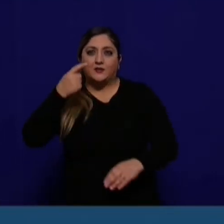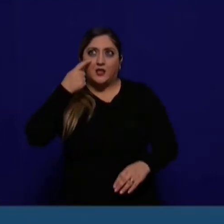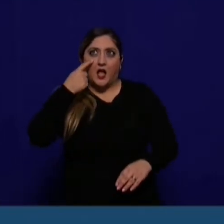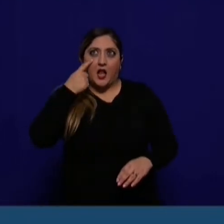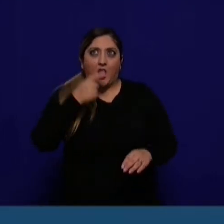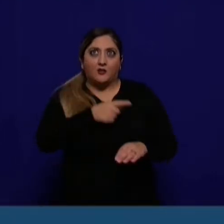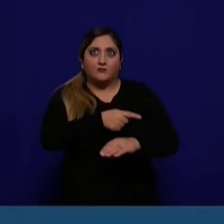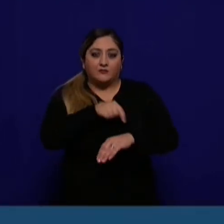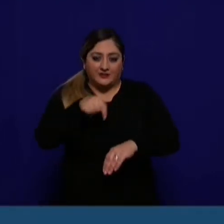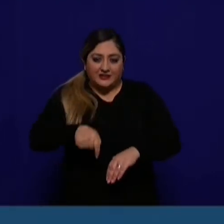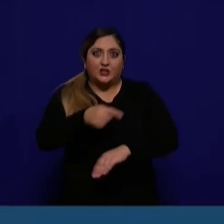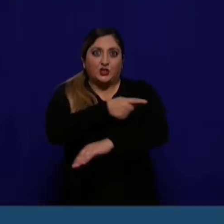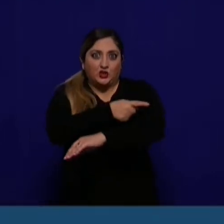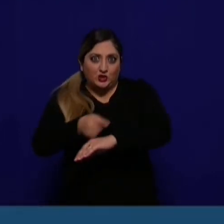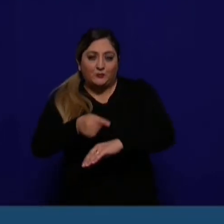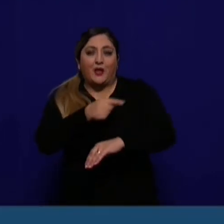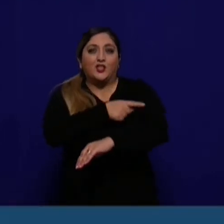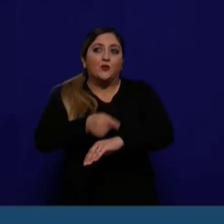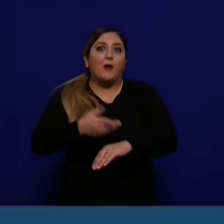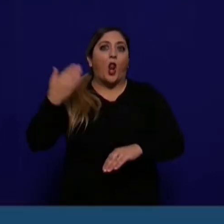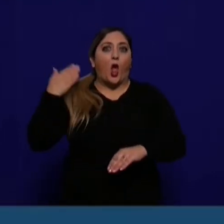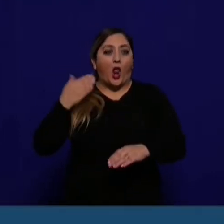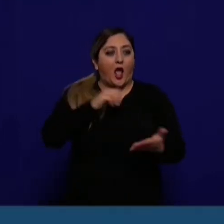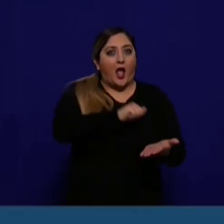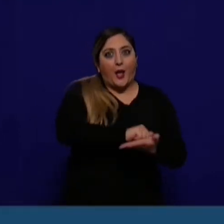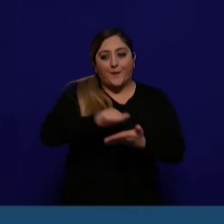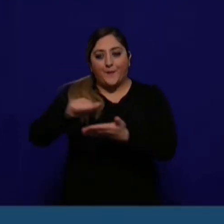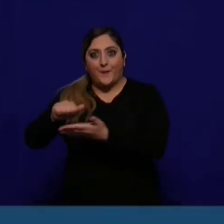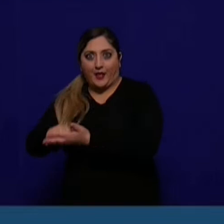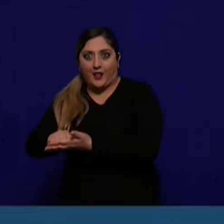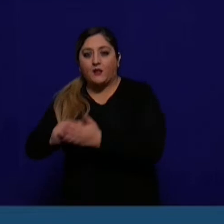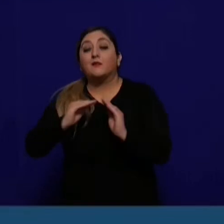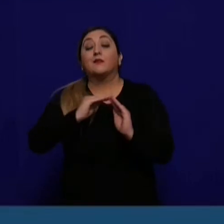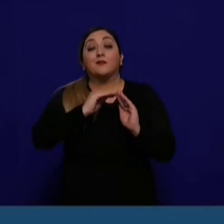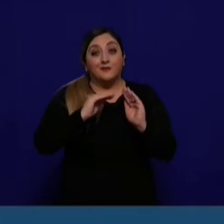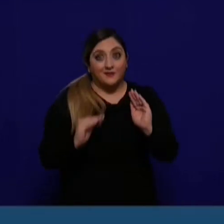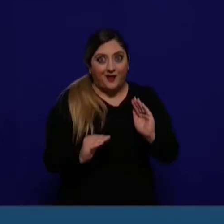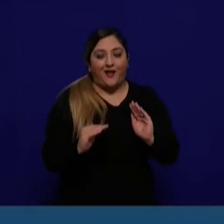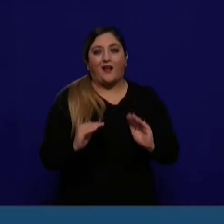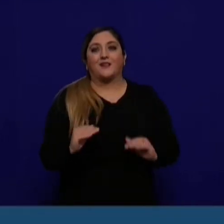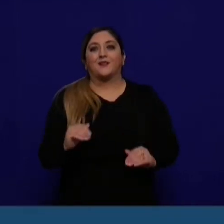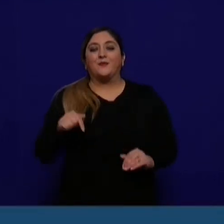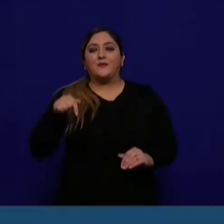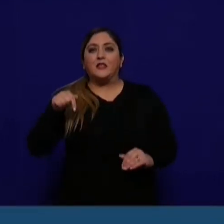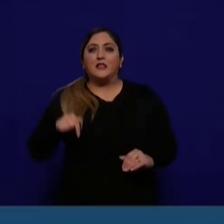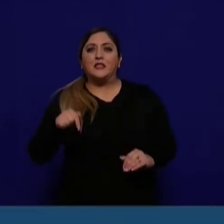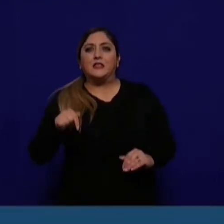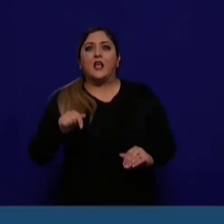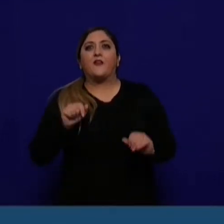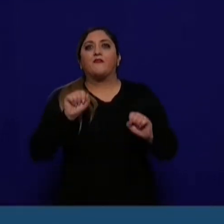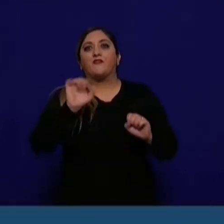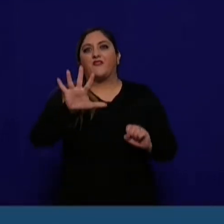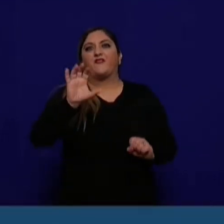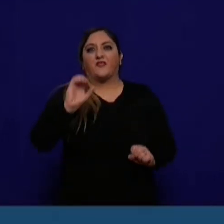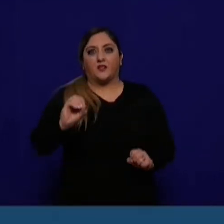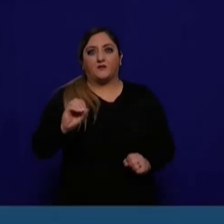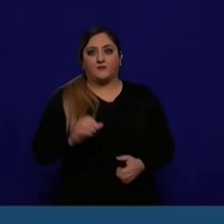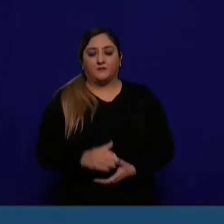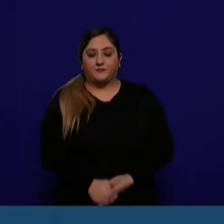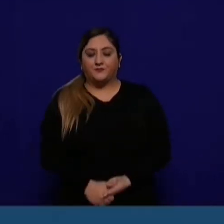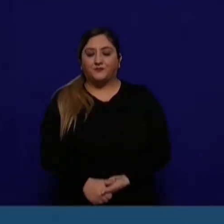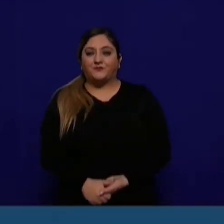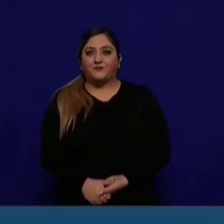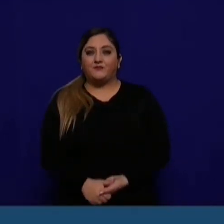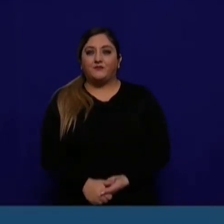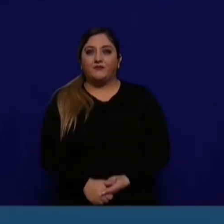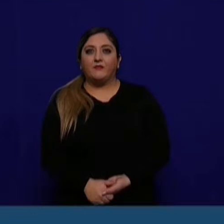naraw x'qiegħed jiġri is-7-day moving average reġa' niżel mill-ġimgħa l-oħra law u issa qiegħed ta' 50.